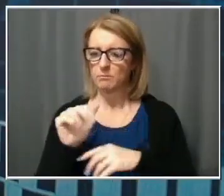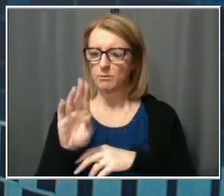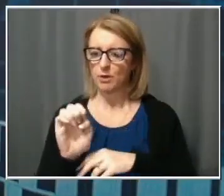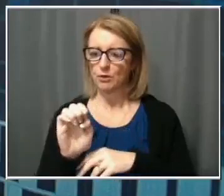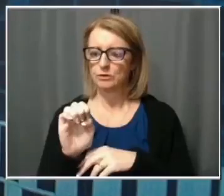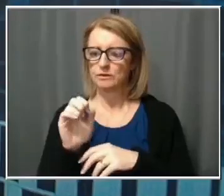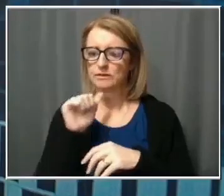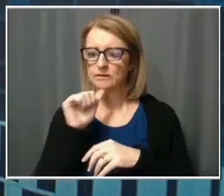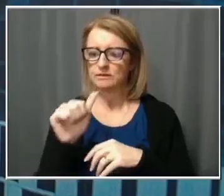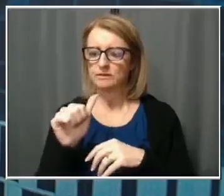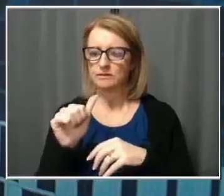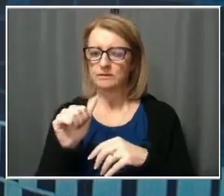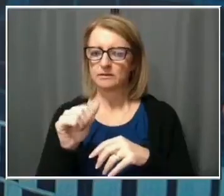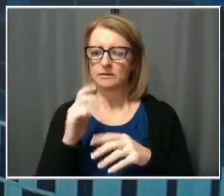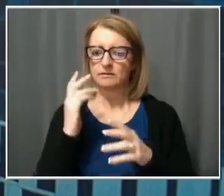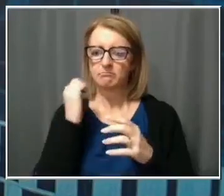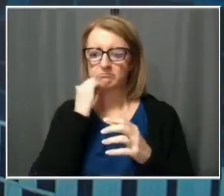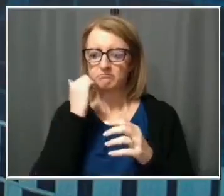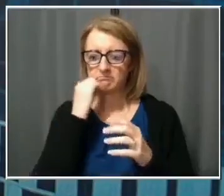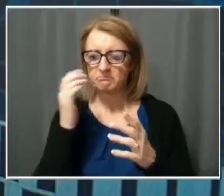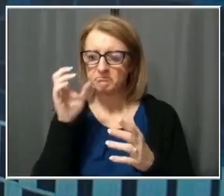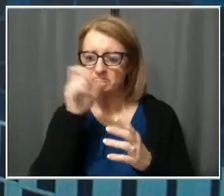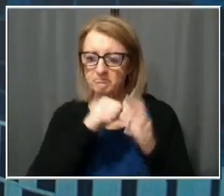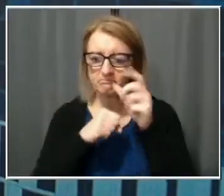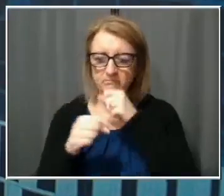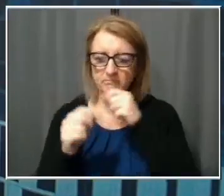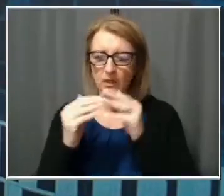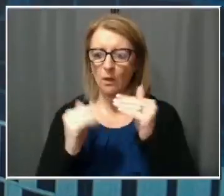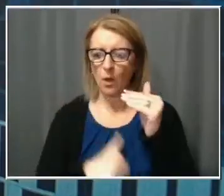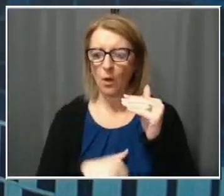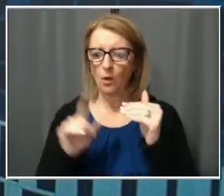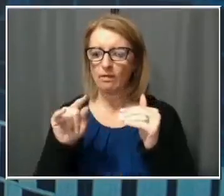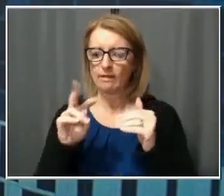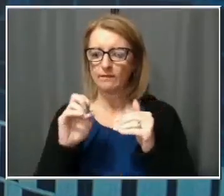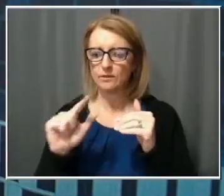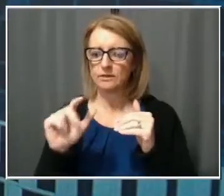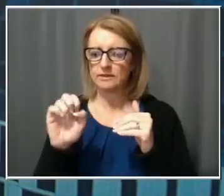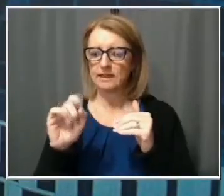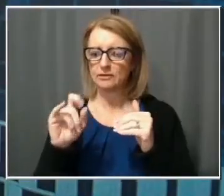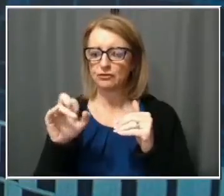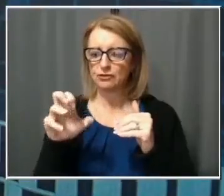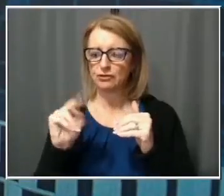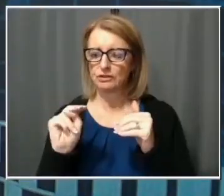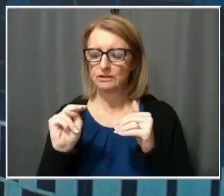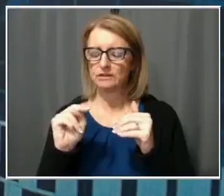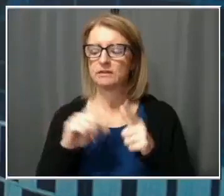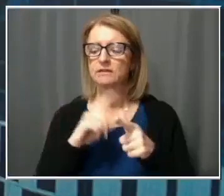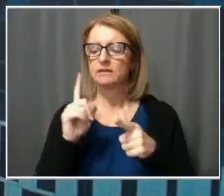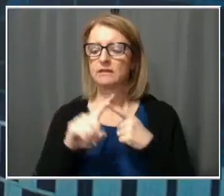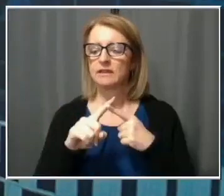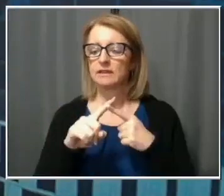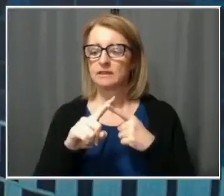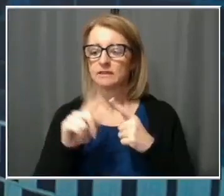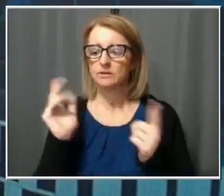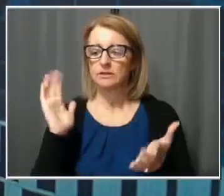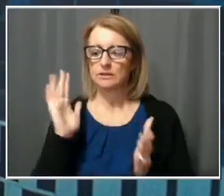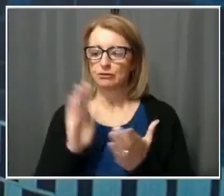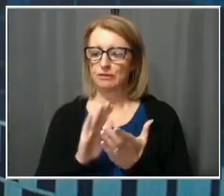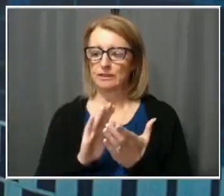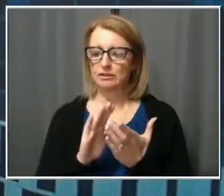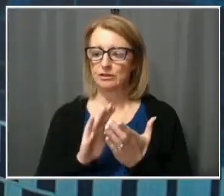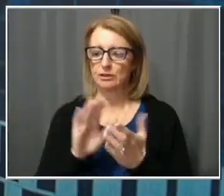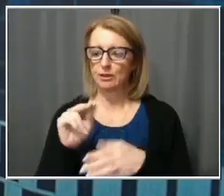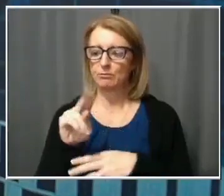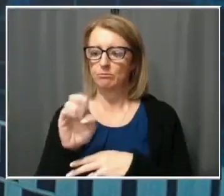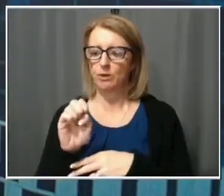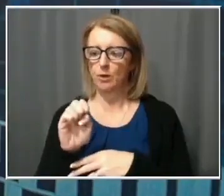irregular or absent menstrual cycle, that indicates low levels of estrogen. If you don't have estrogen, then you're going to decrease your bone mineral density over